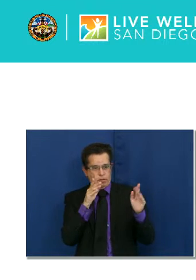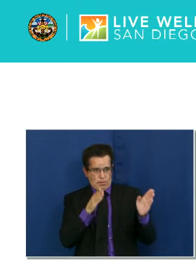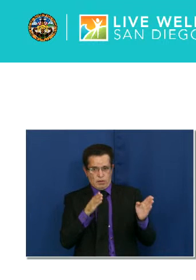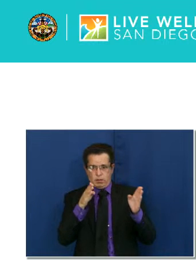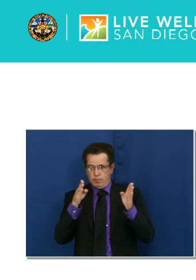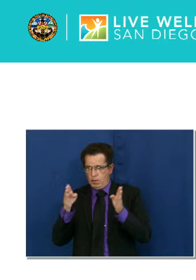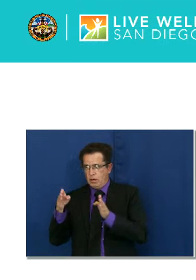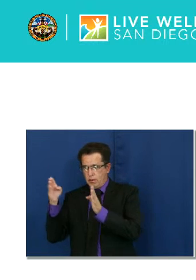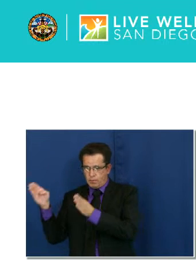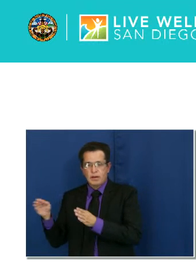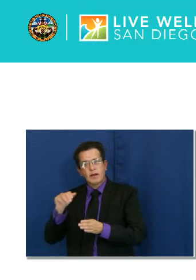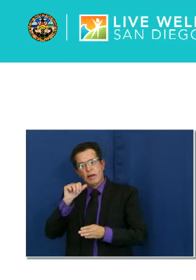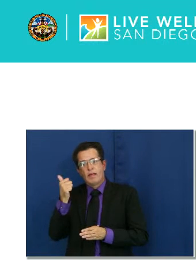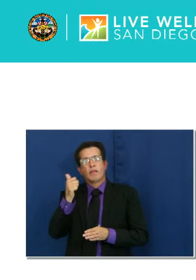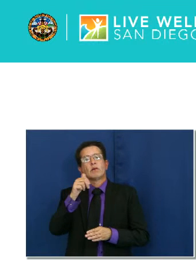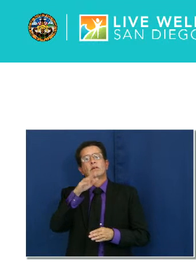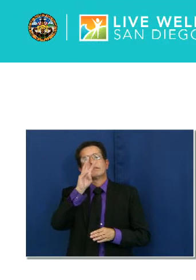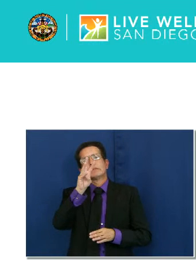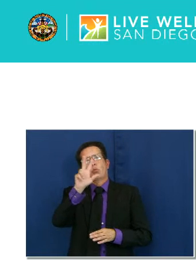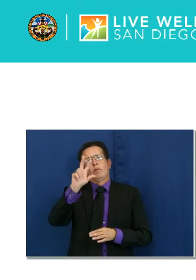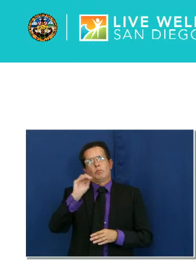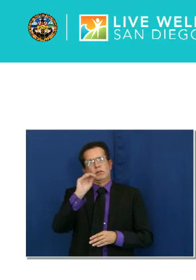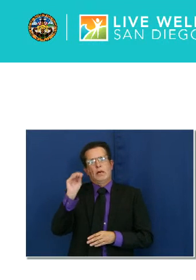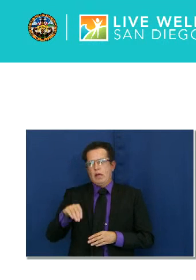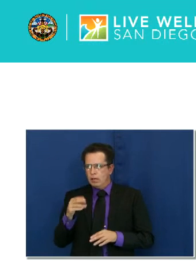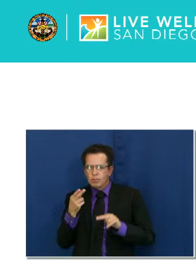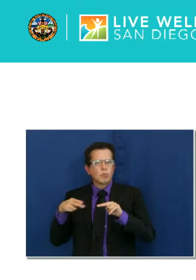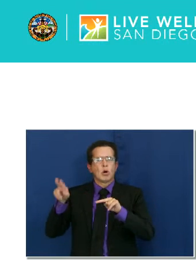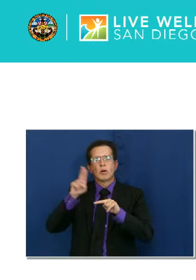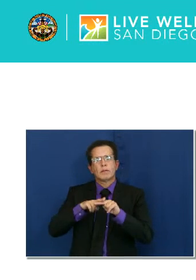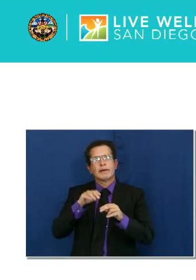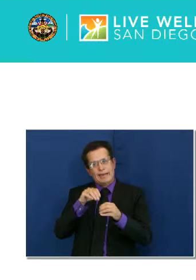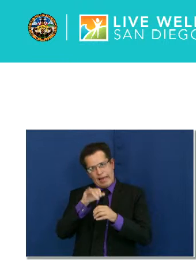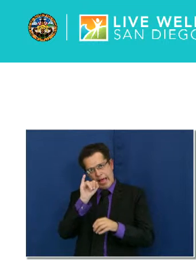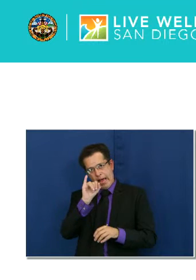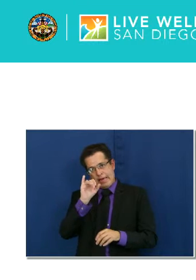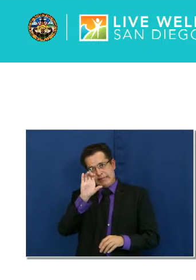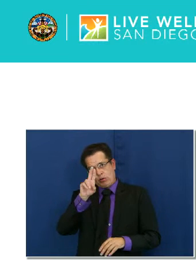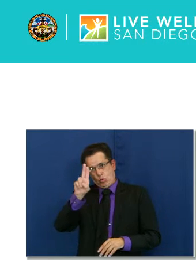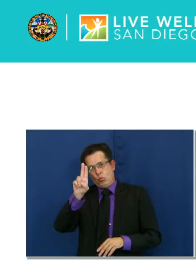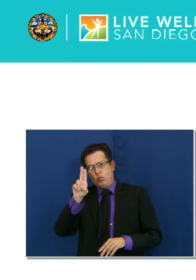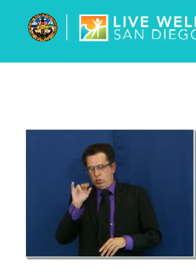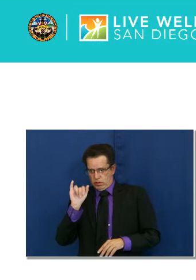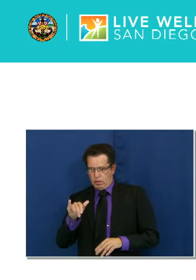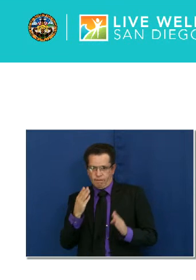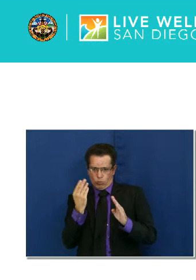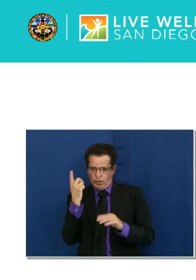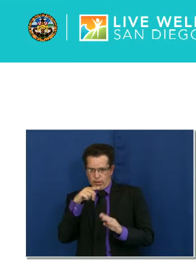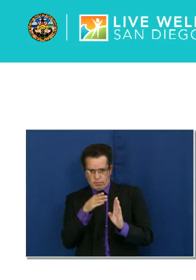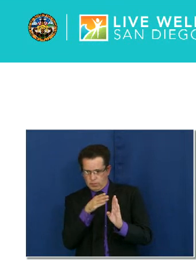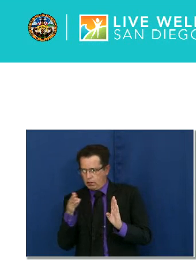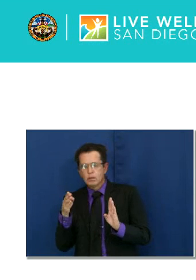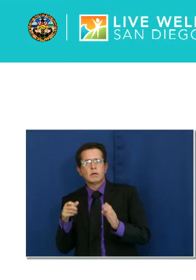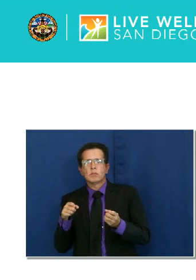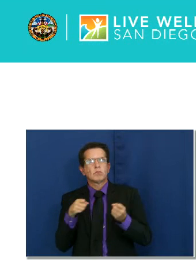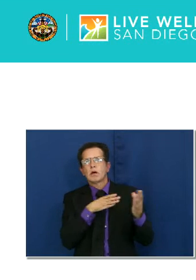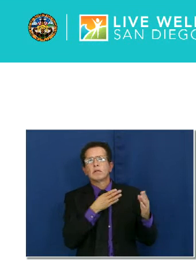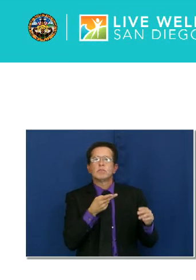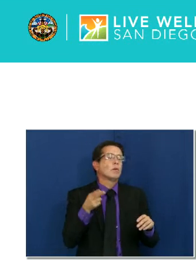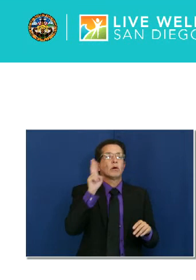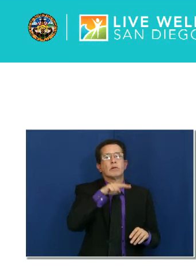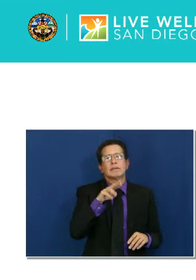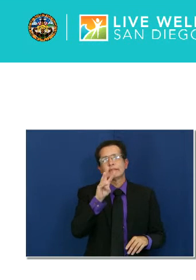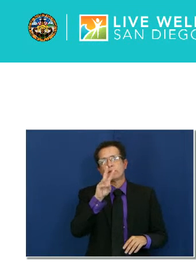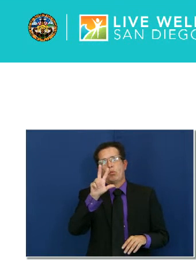63% increase in COVID-19 confirmed ICU admissions for that 14-day period. And then in the next